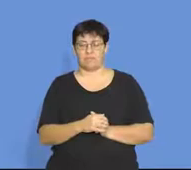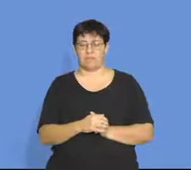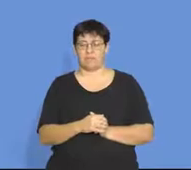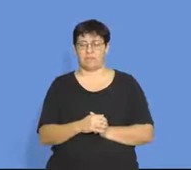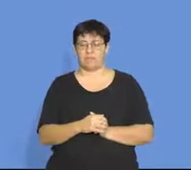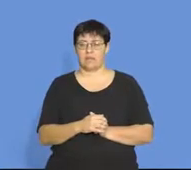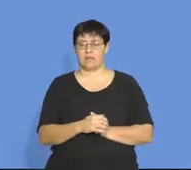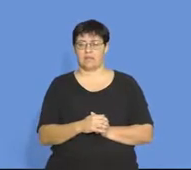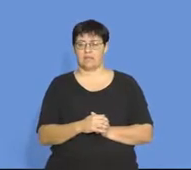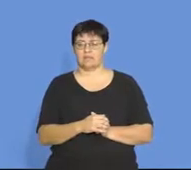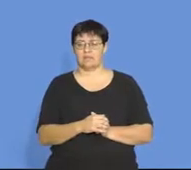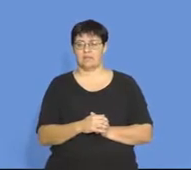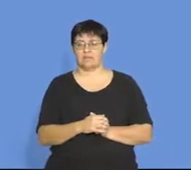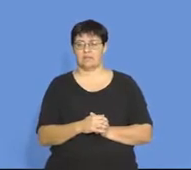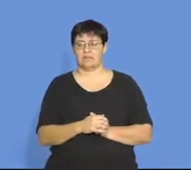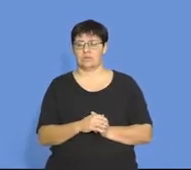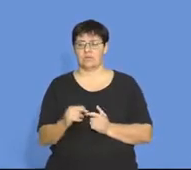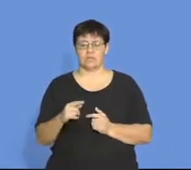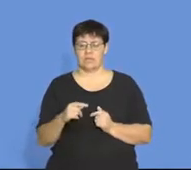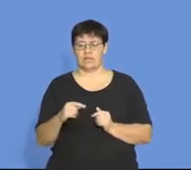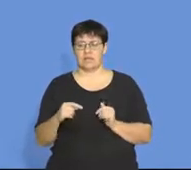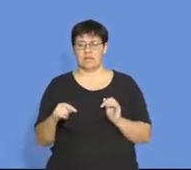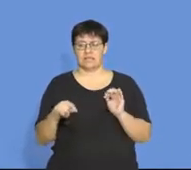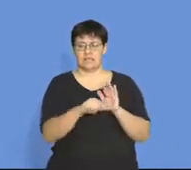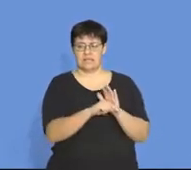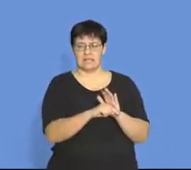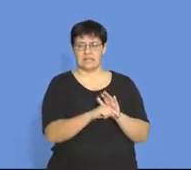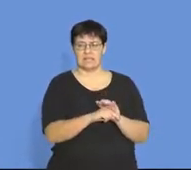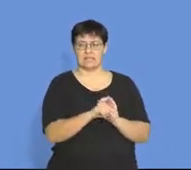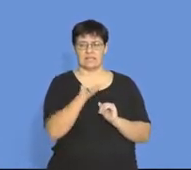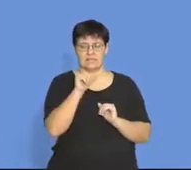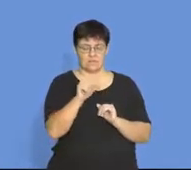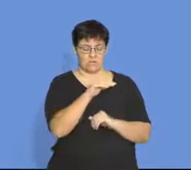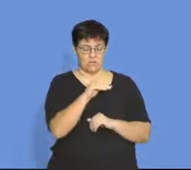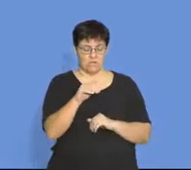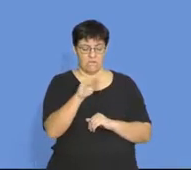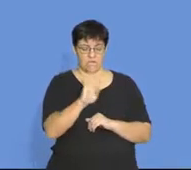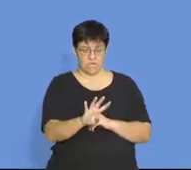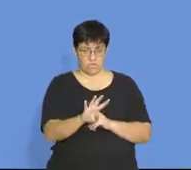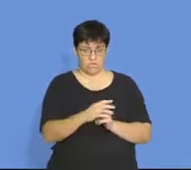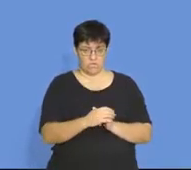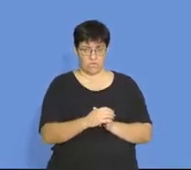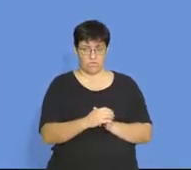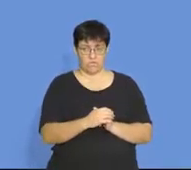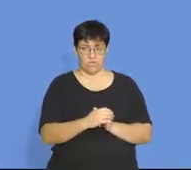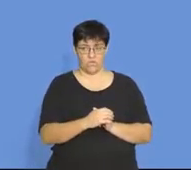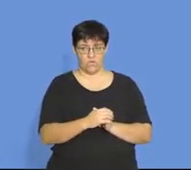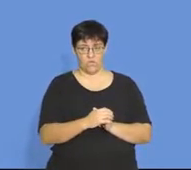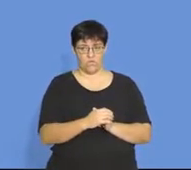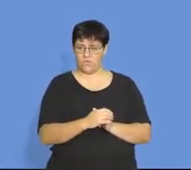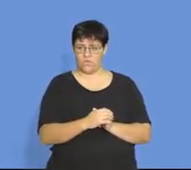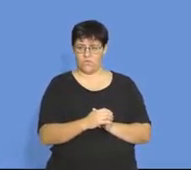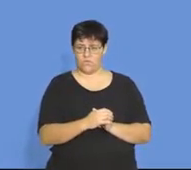be, the first one is xy, so it's negative 6 over 4.